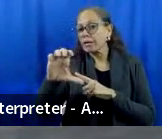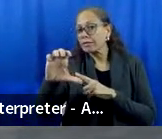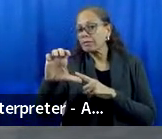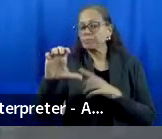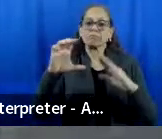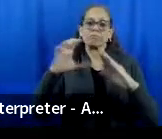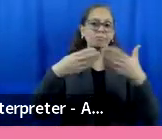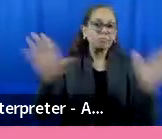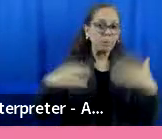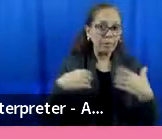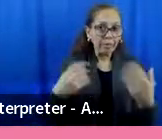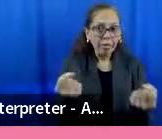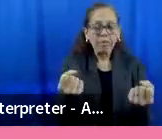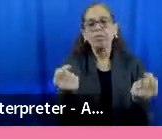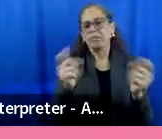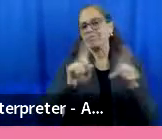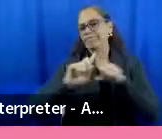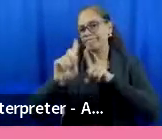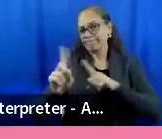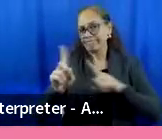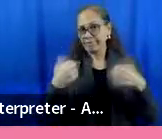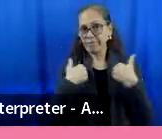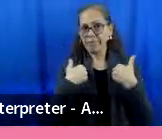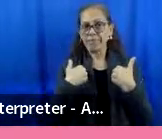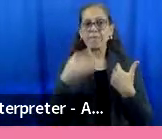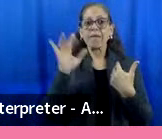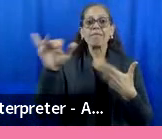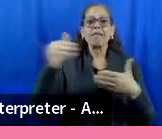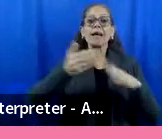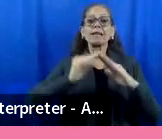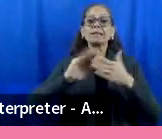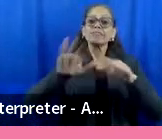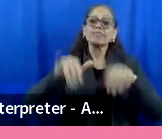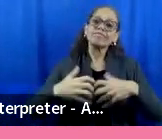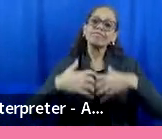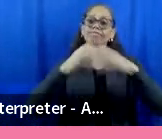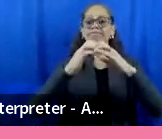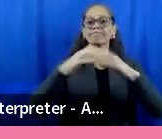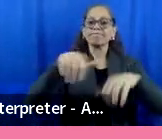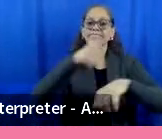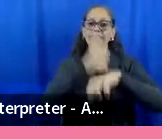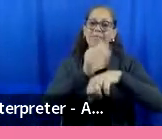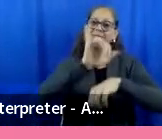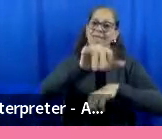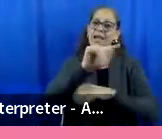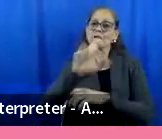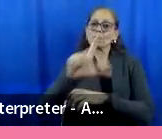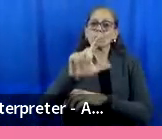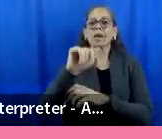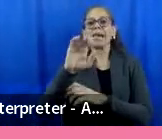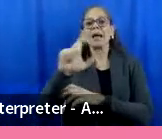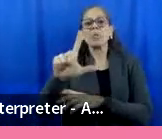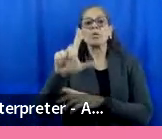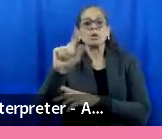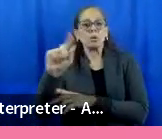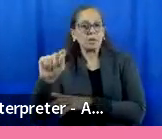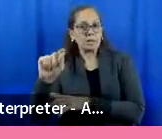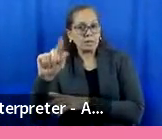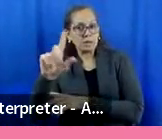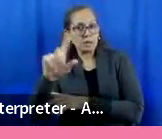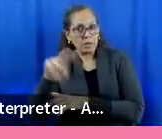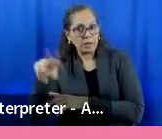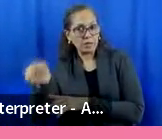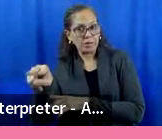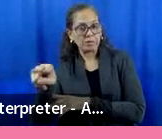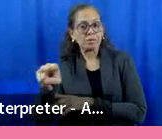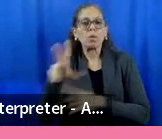more. The city will formally launch the tool in April 2022, and your feedback in the upcoming weeks